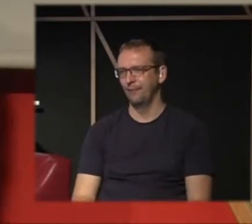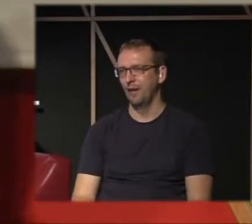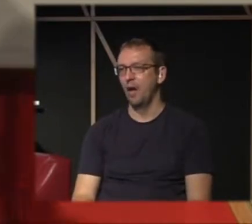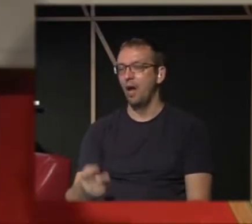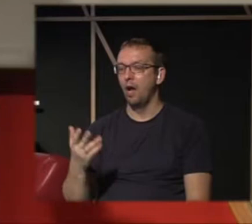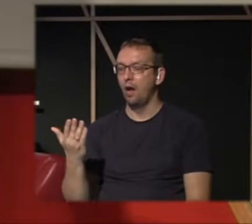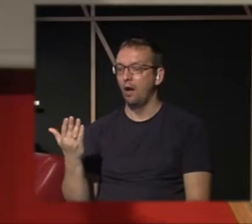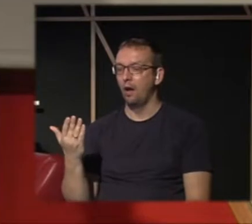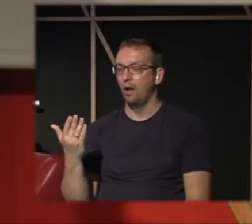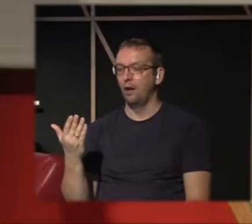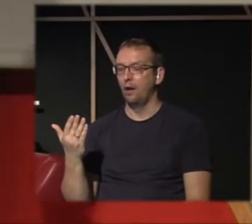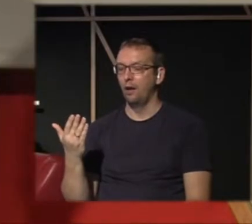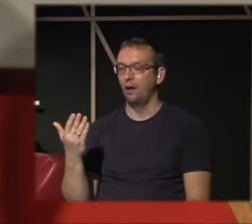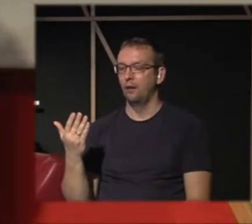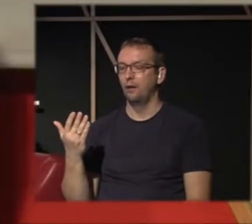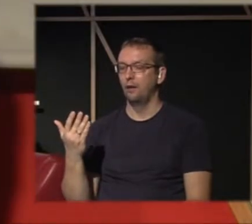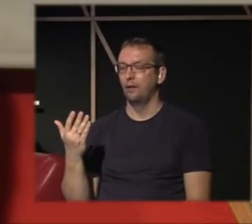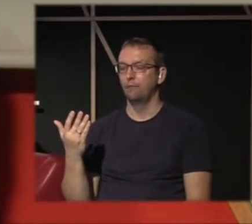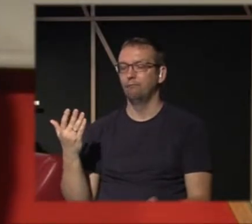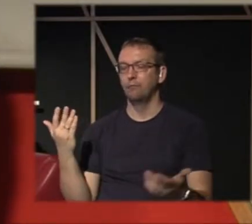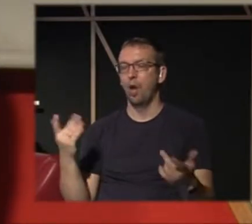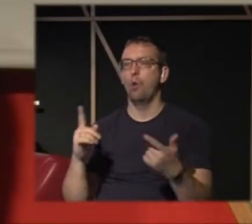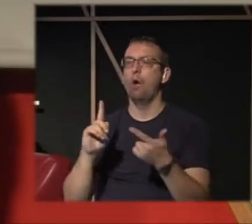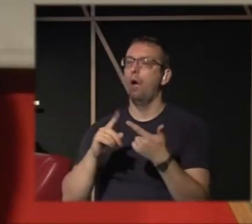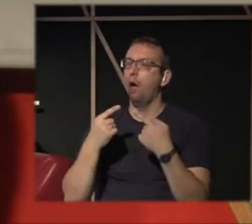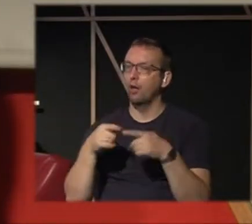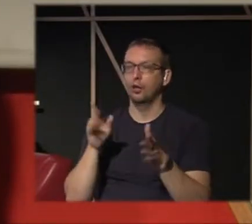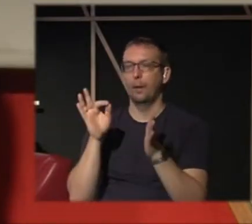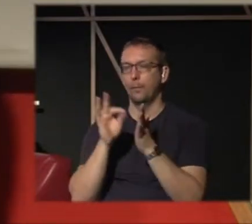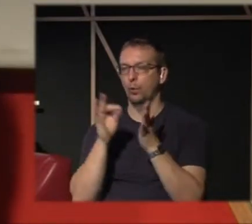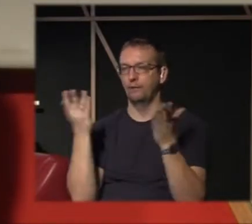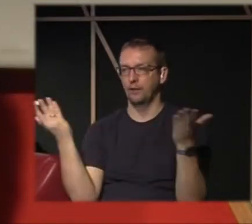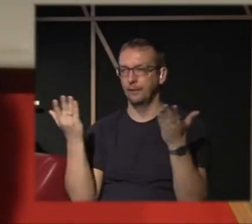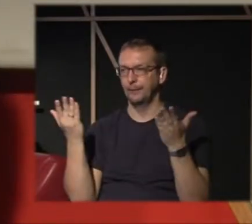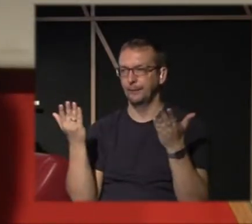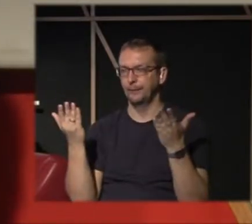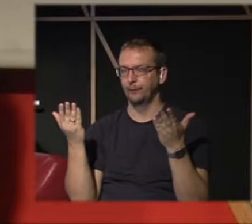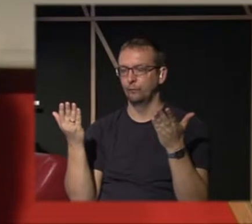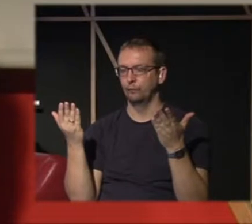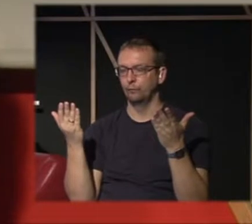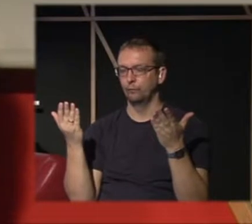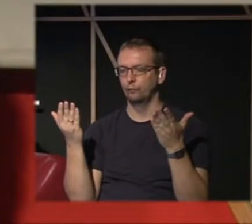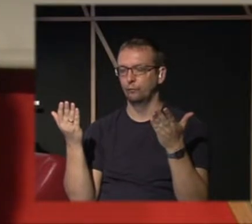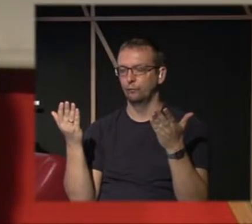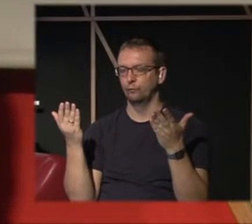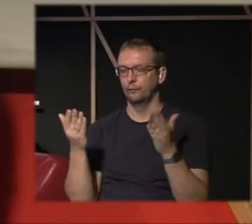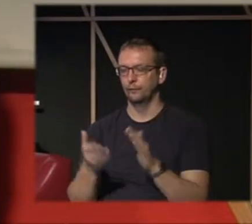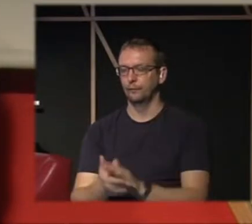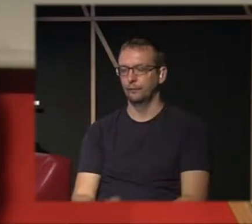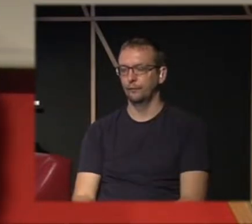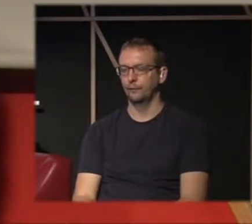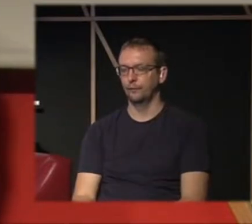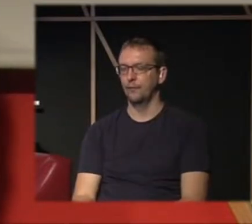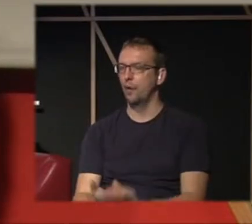guaranteeing a full match experience, especially for disabled supporters.